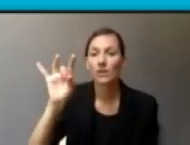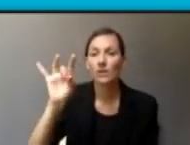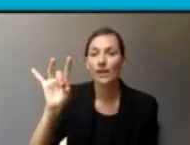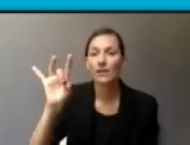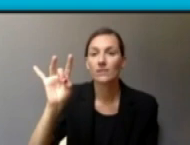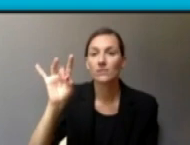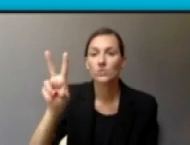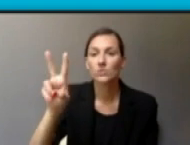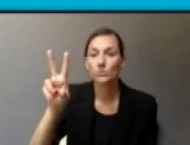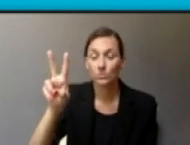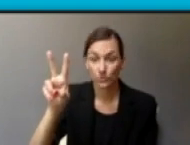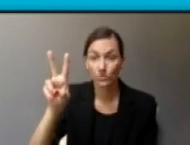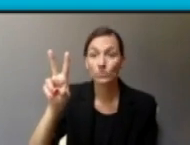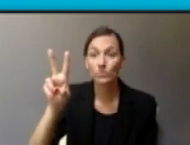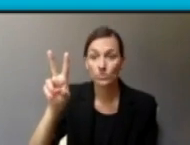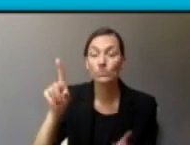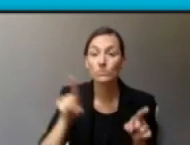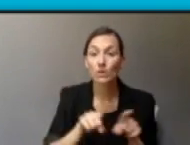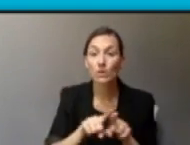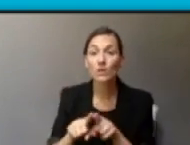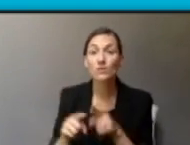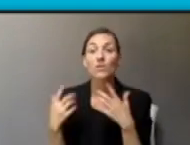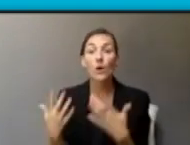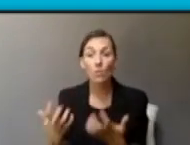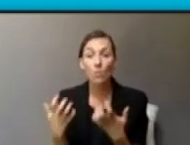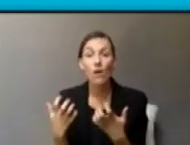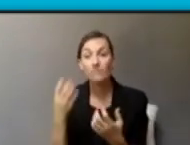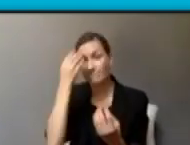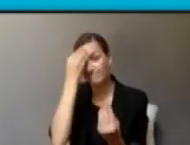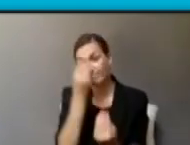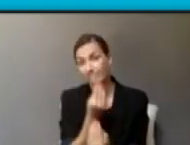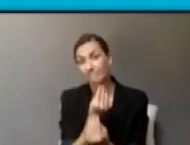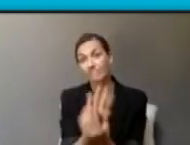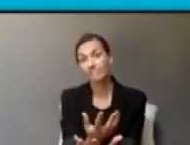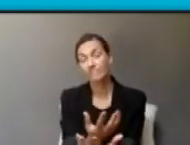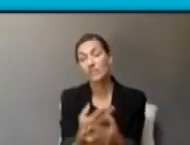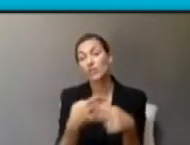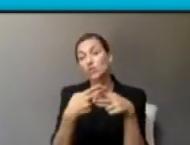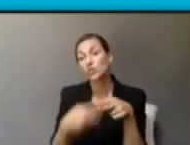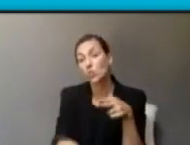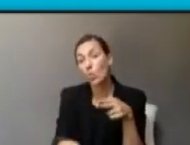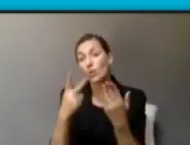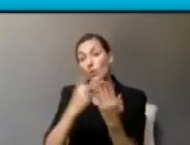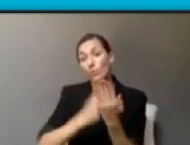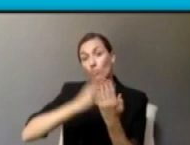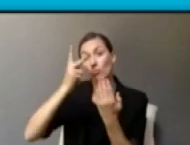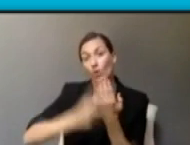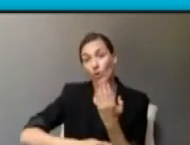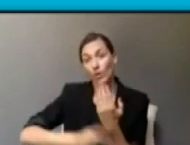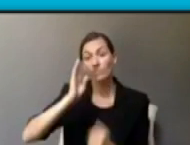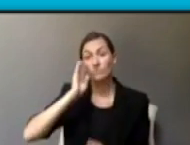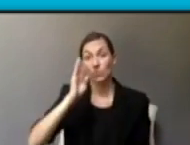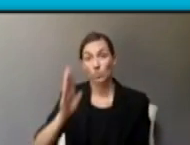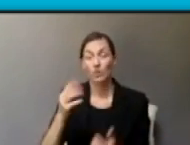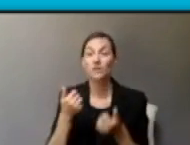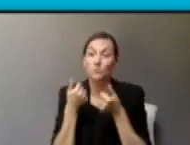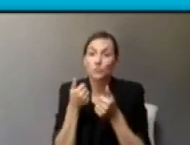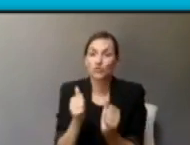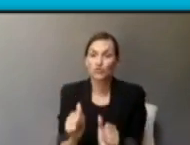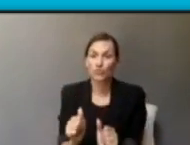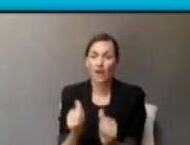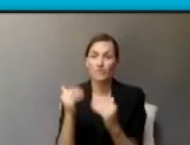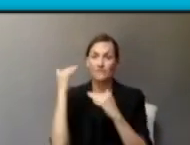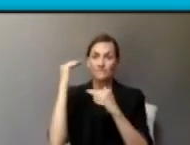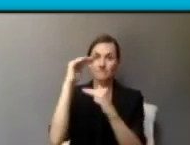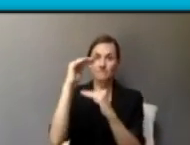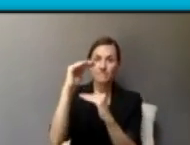313-288-2082. We also want you to know that we're going to be doing shorter programs. We're trying to keep them to an hour, which has